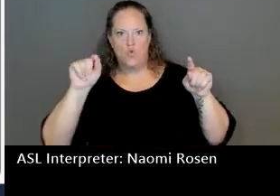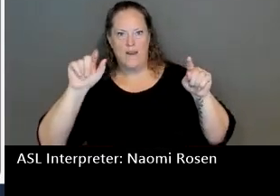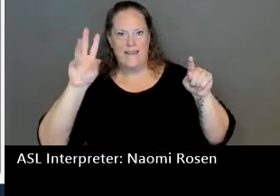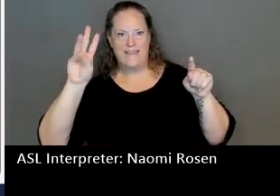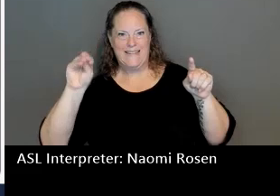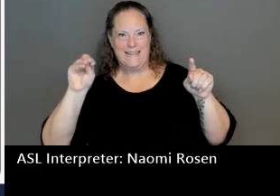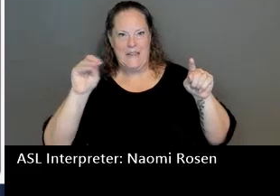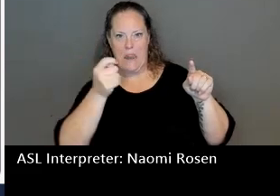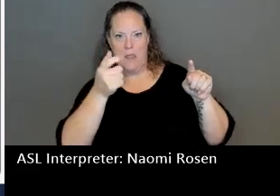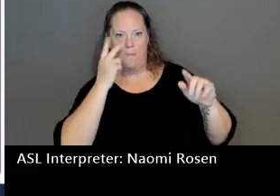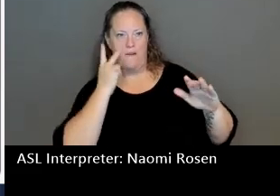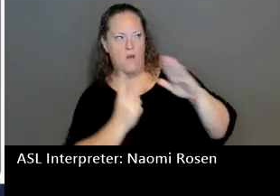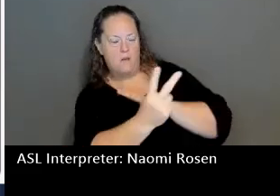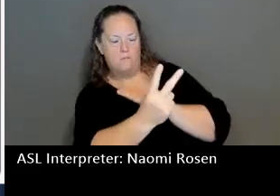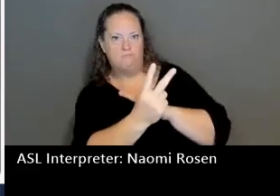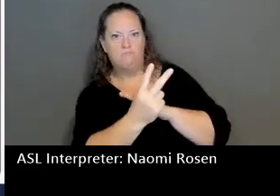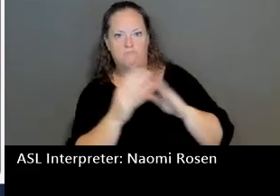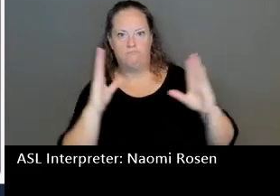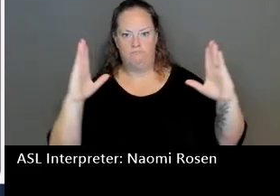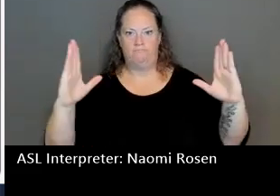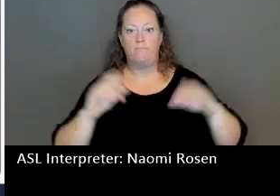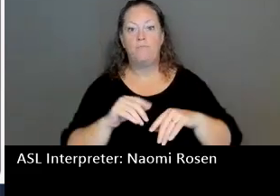The manual also has